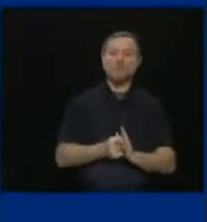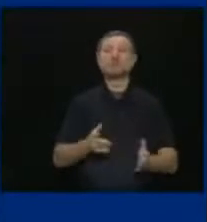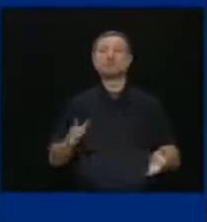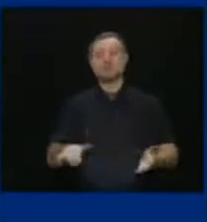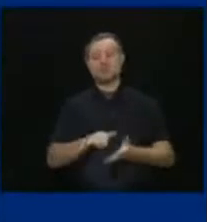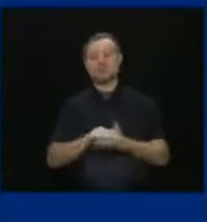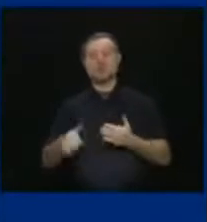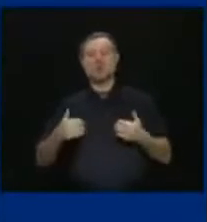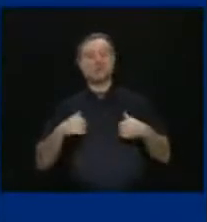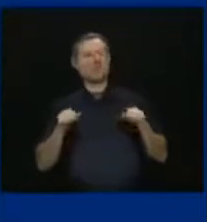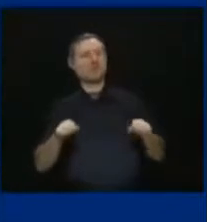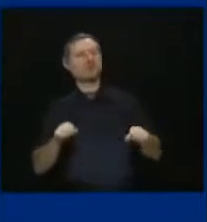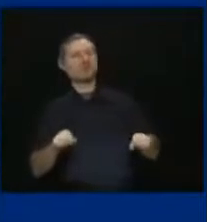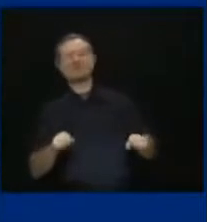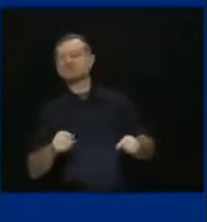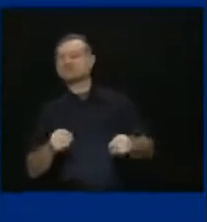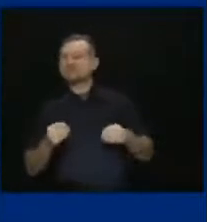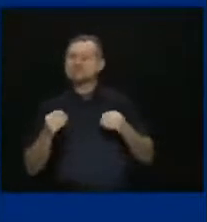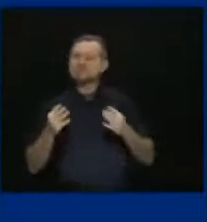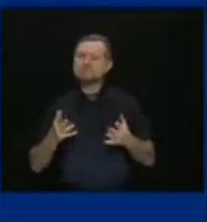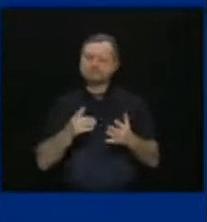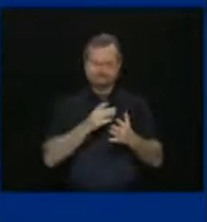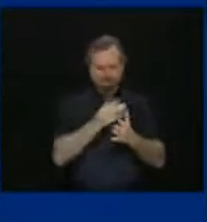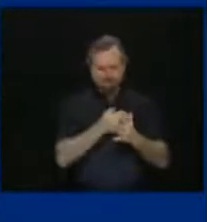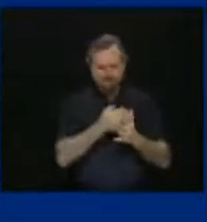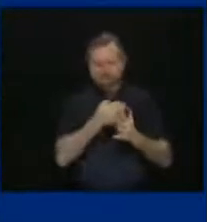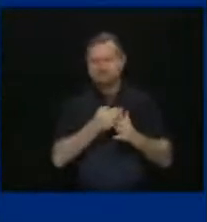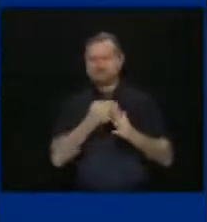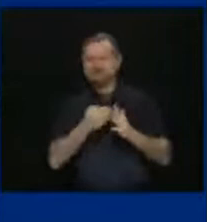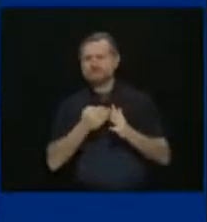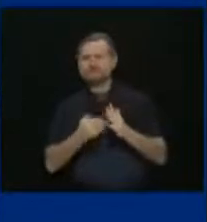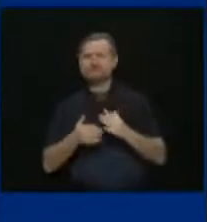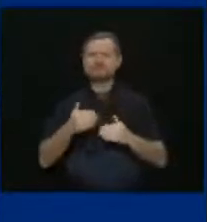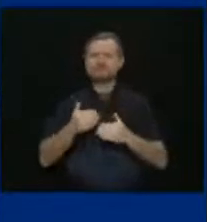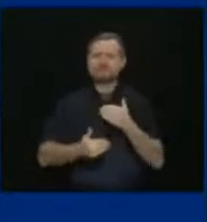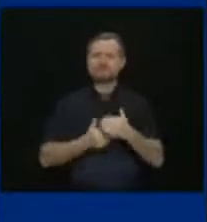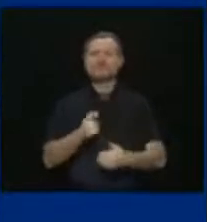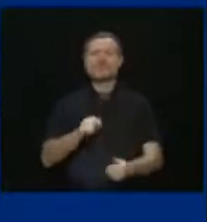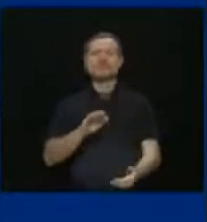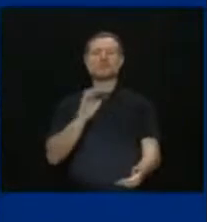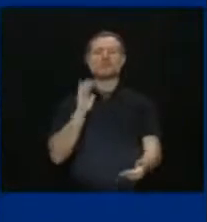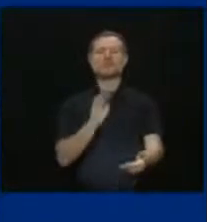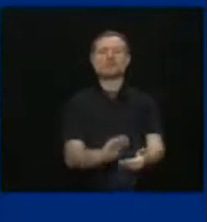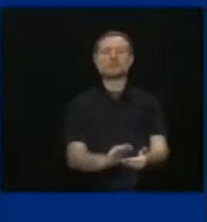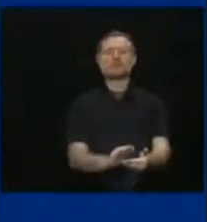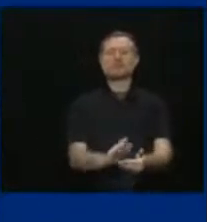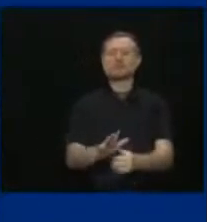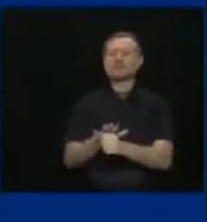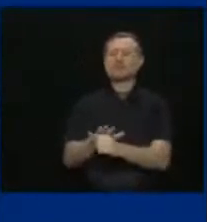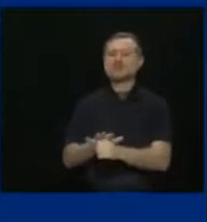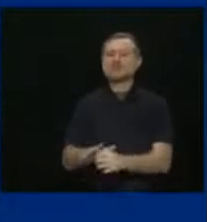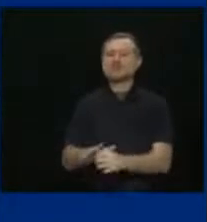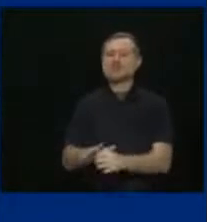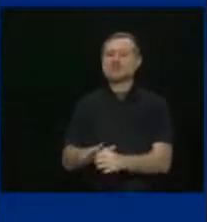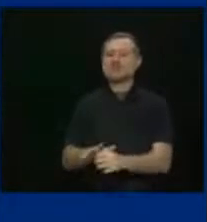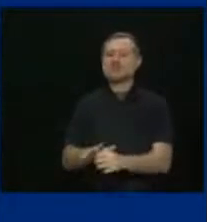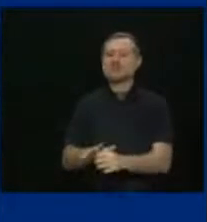to take steps that can just minimize the stress that people are going through,